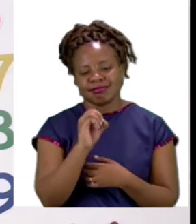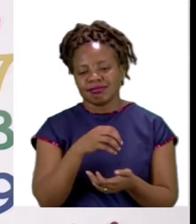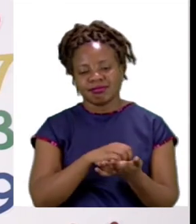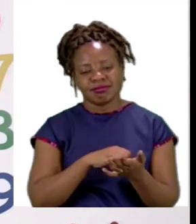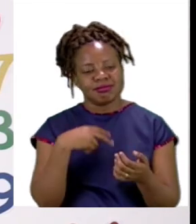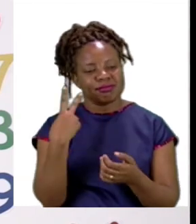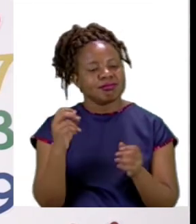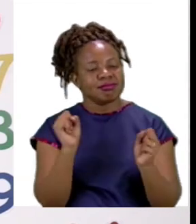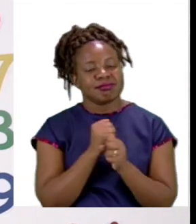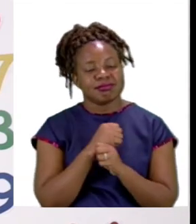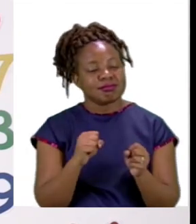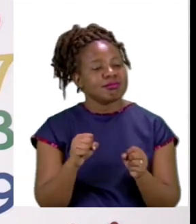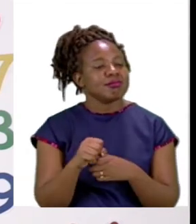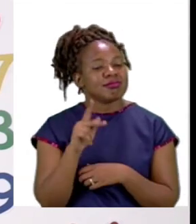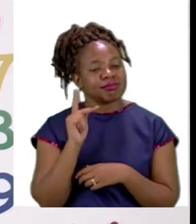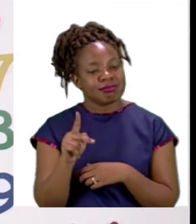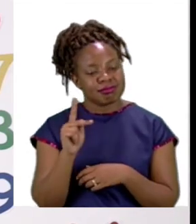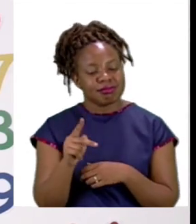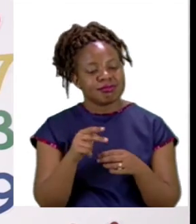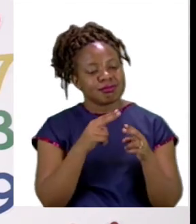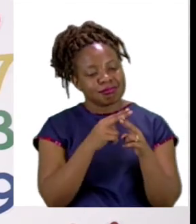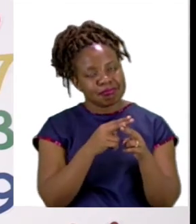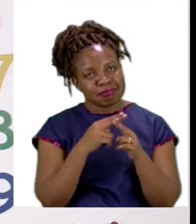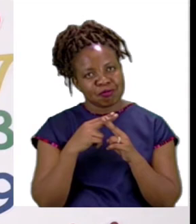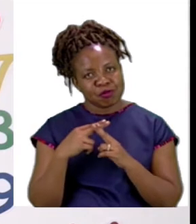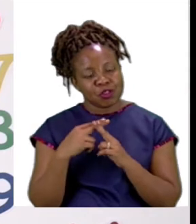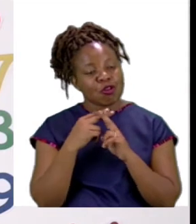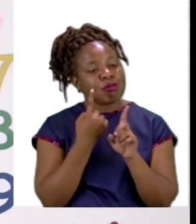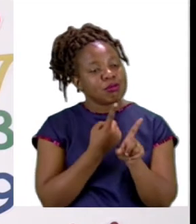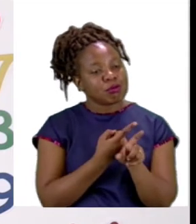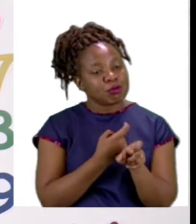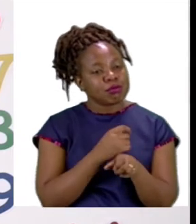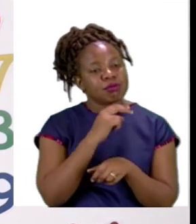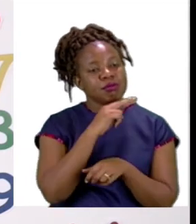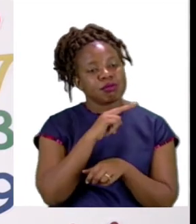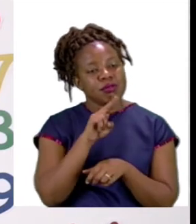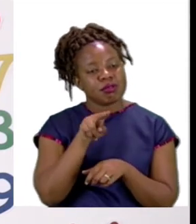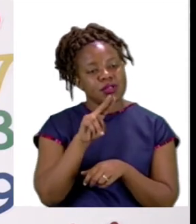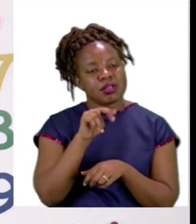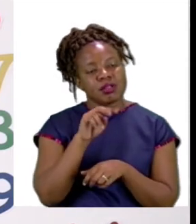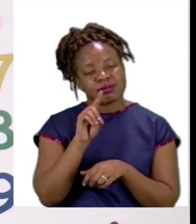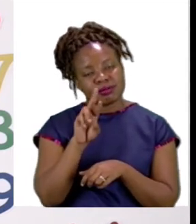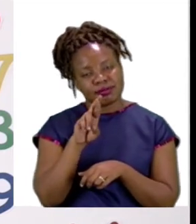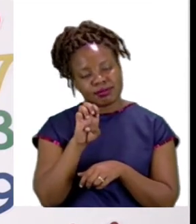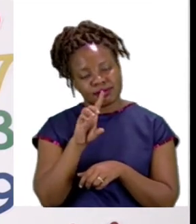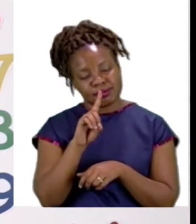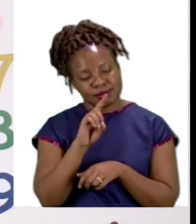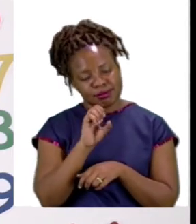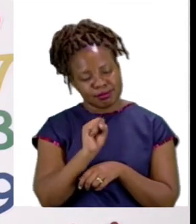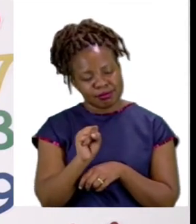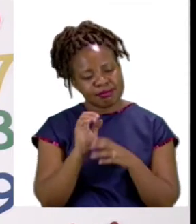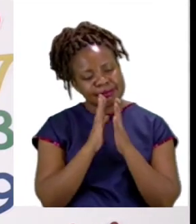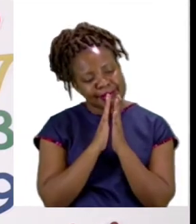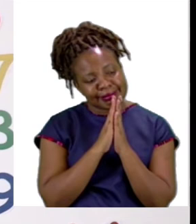can't. We can't do that. So we say to Mr. Hundreds, Grandpa